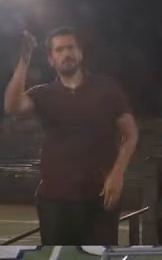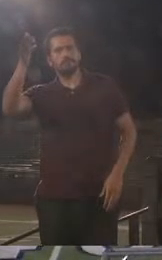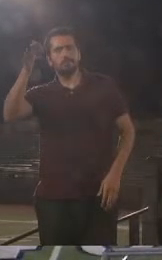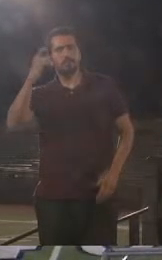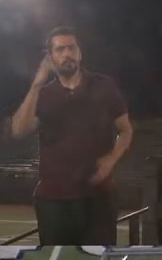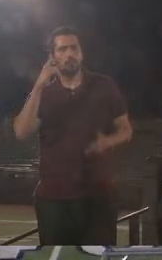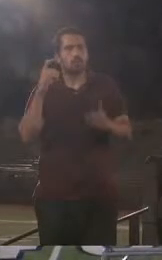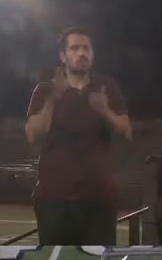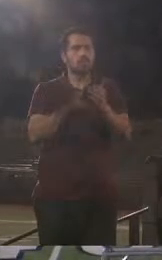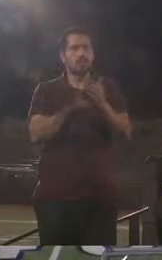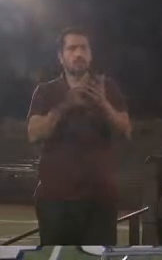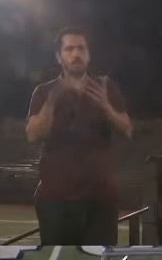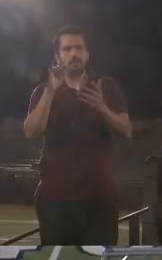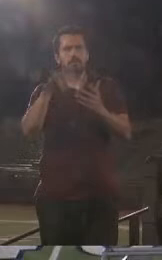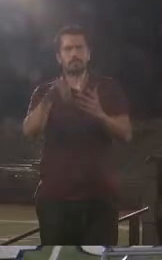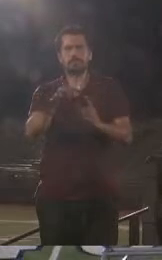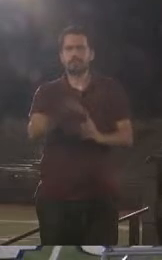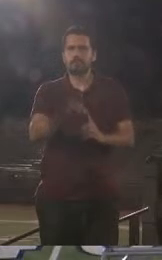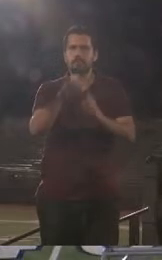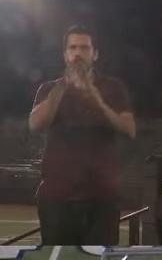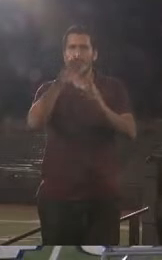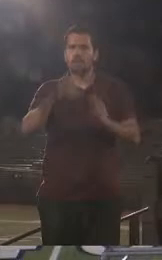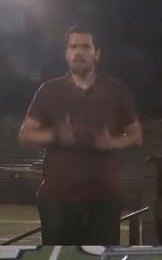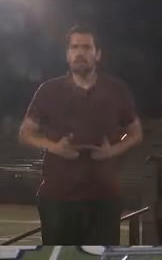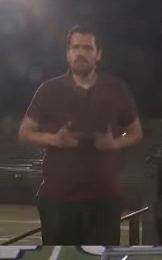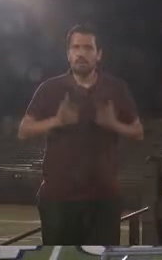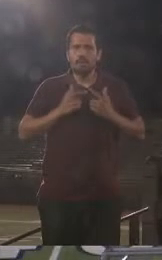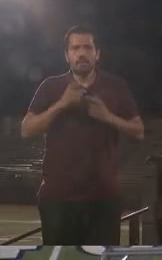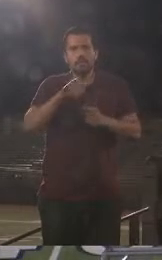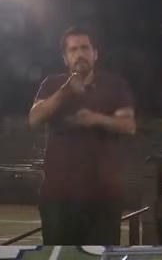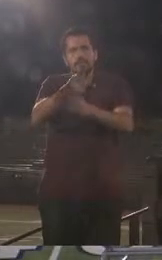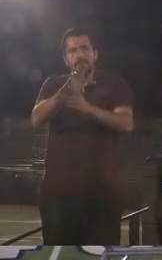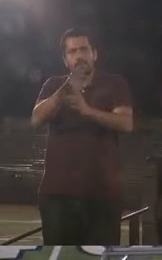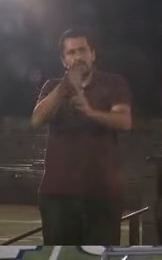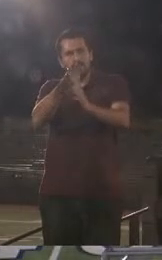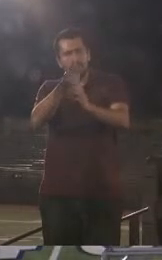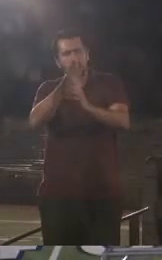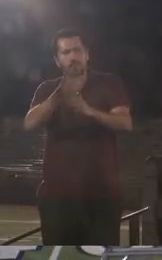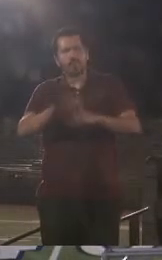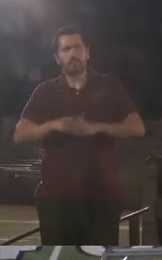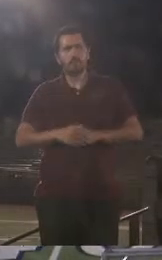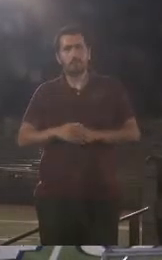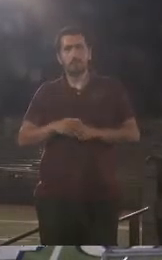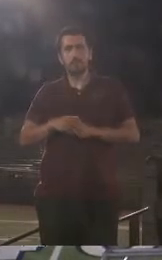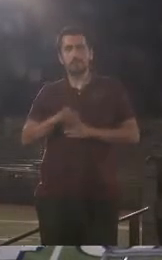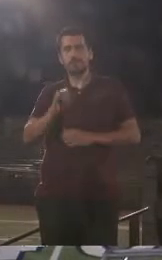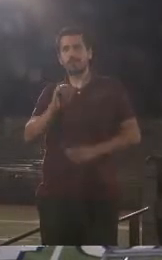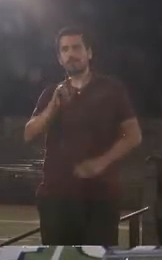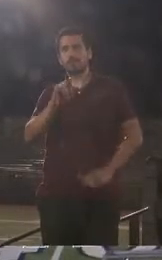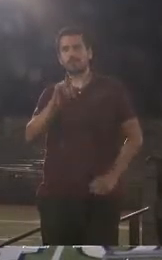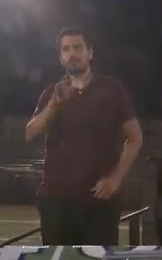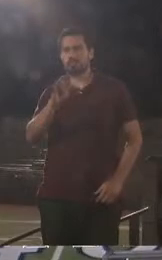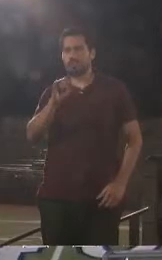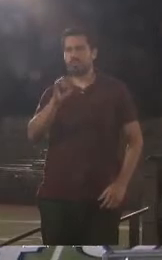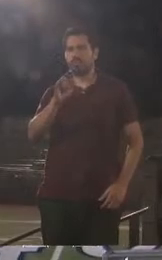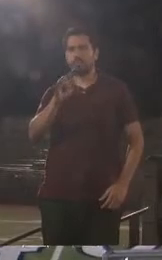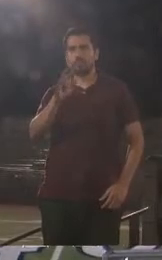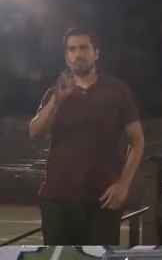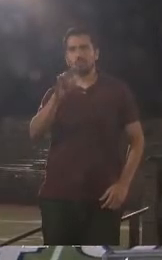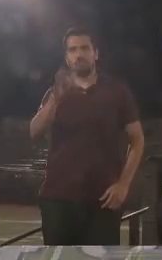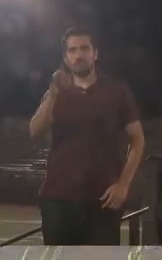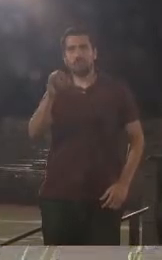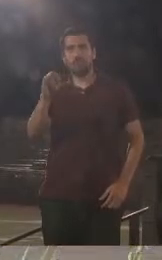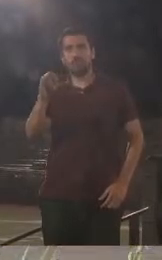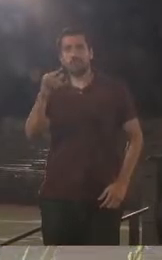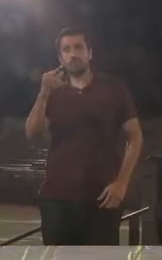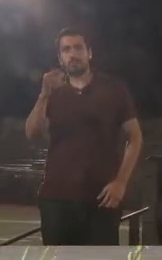the significance of that in your lives, of taking care of yourself. The Surgeon General in 2021, when all of this was